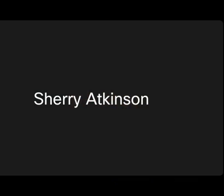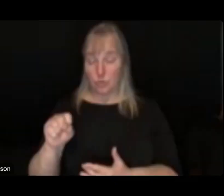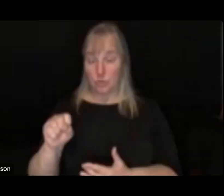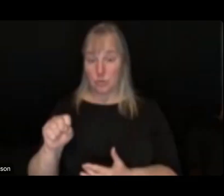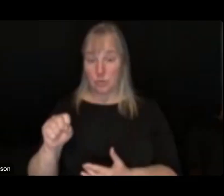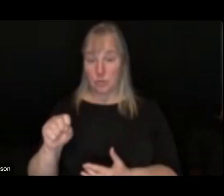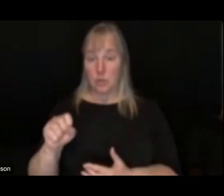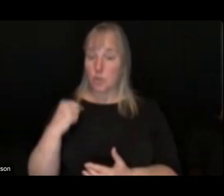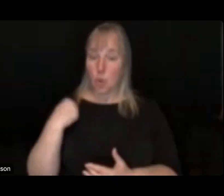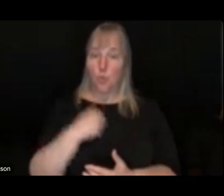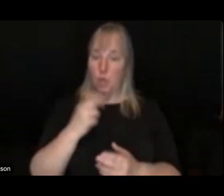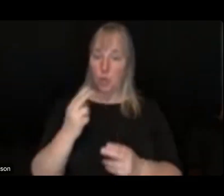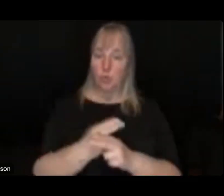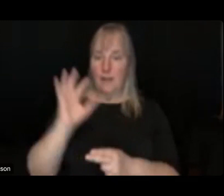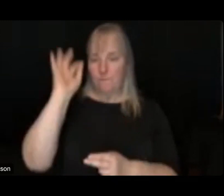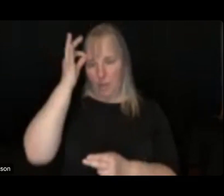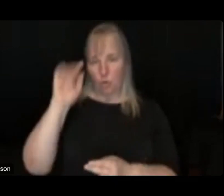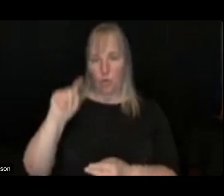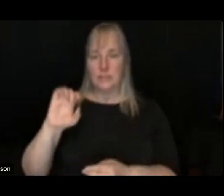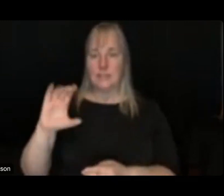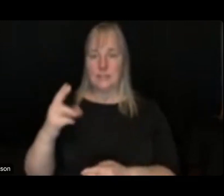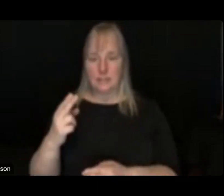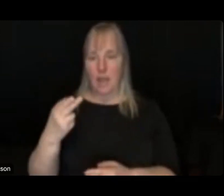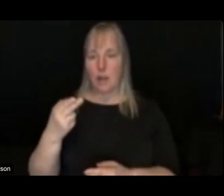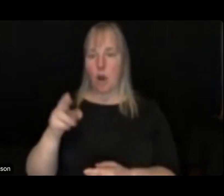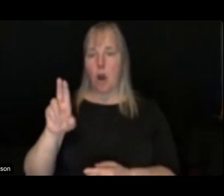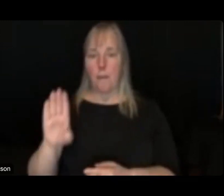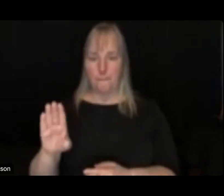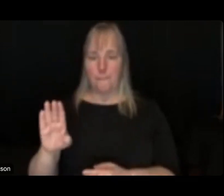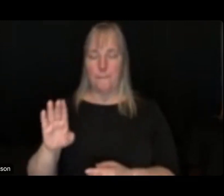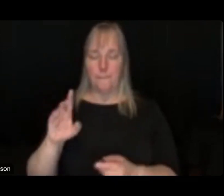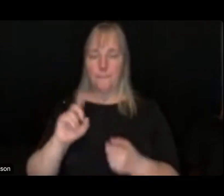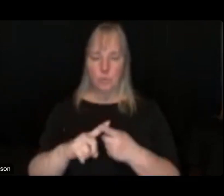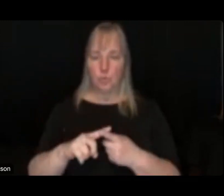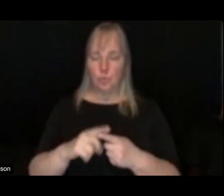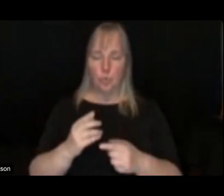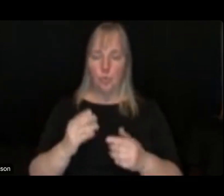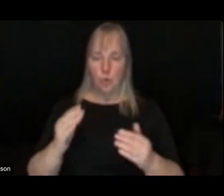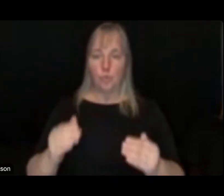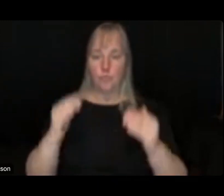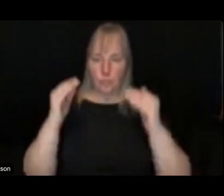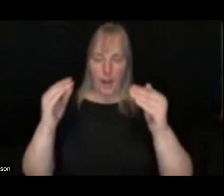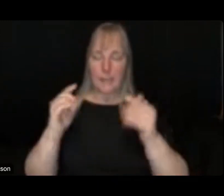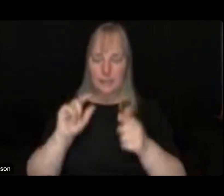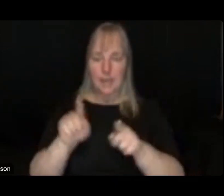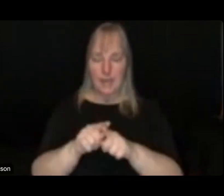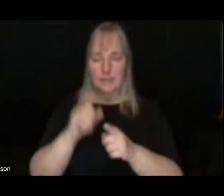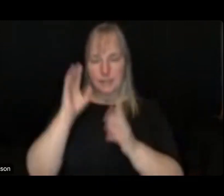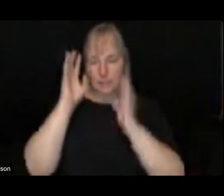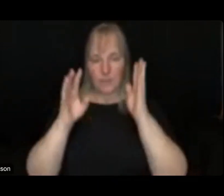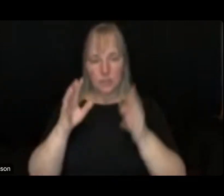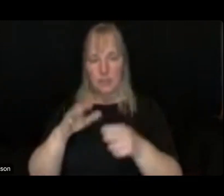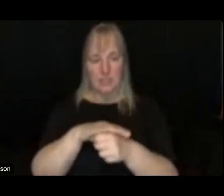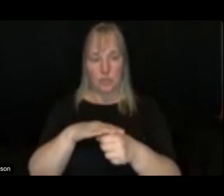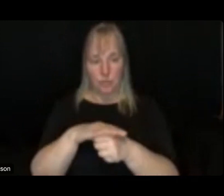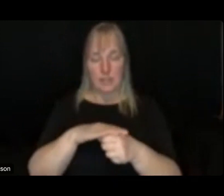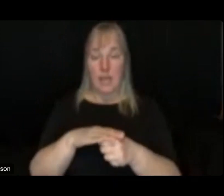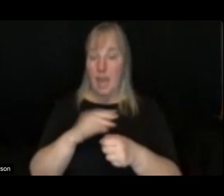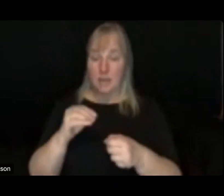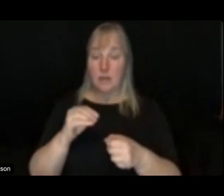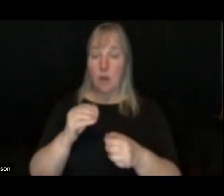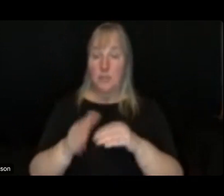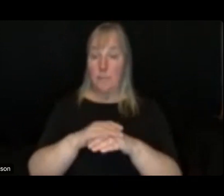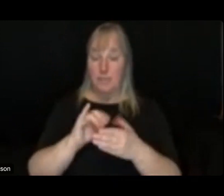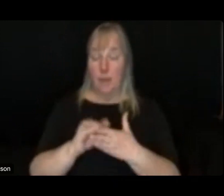a way to raise this to the level of an innovation district. Also, concurrently with that, we just finished the general plan. The county council